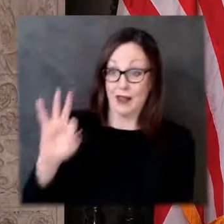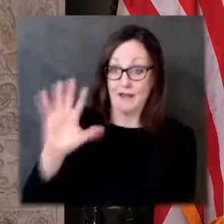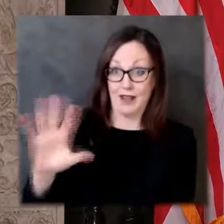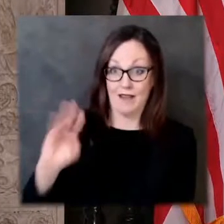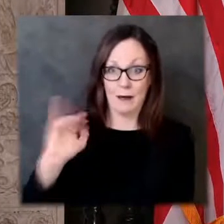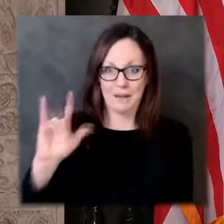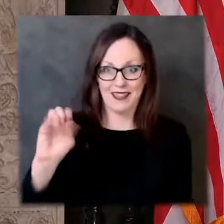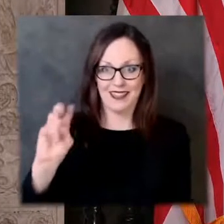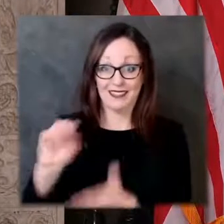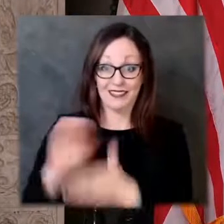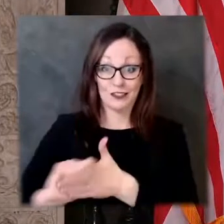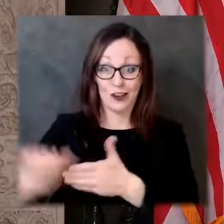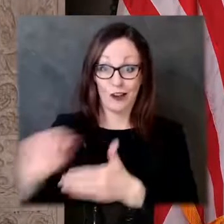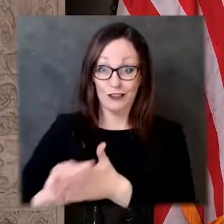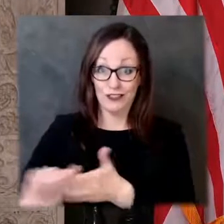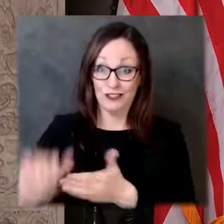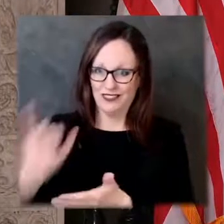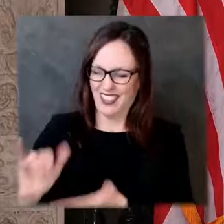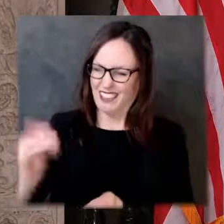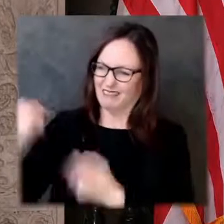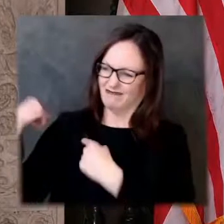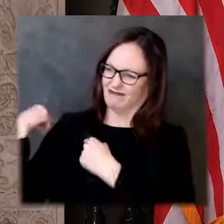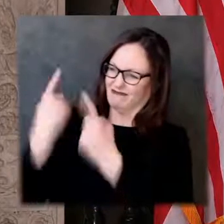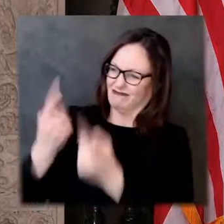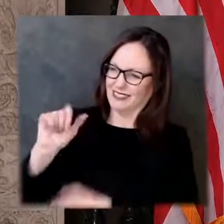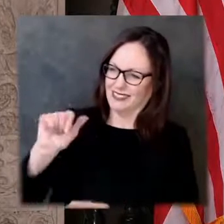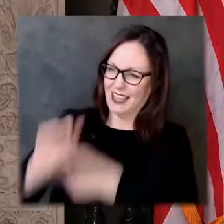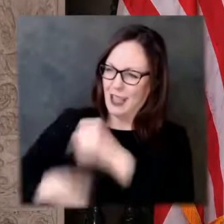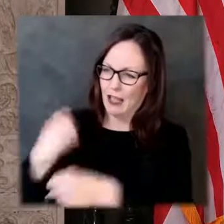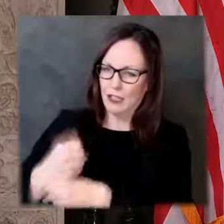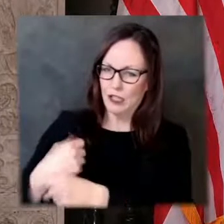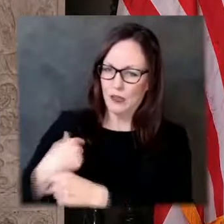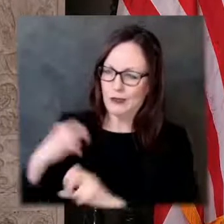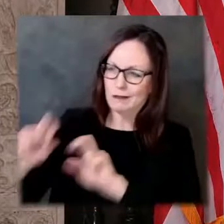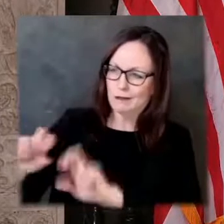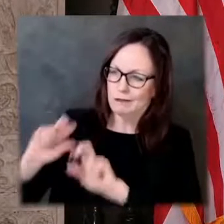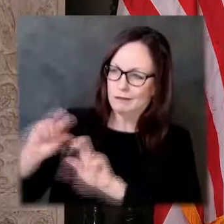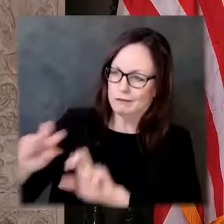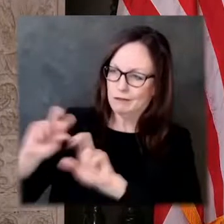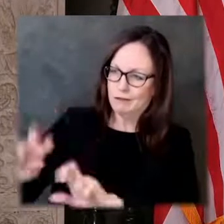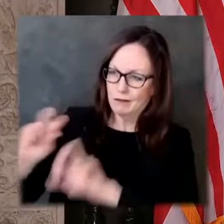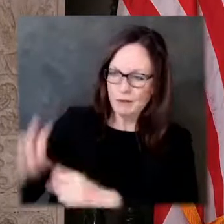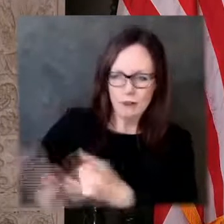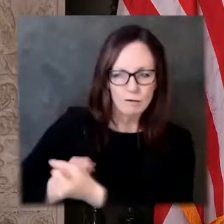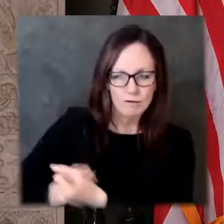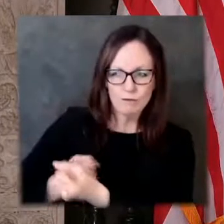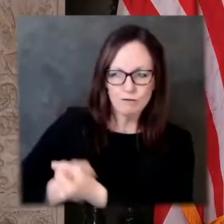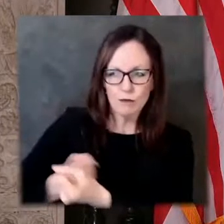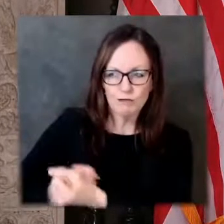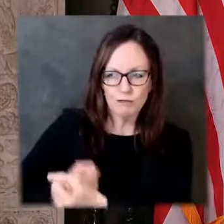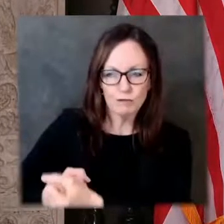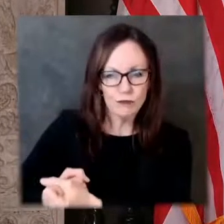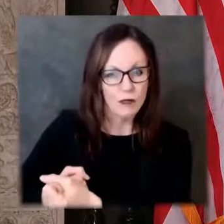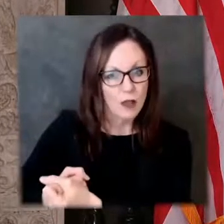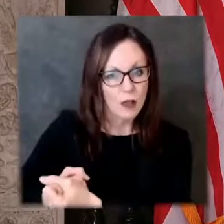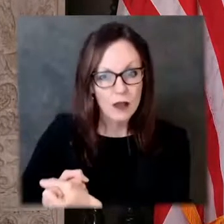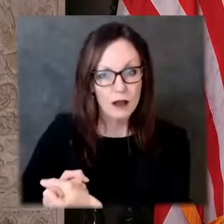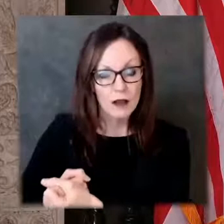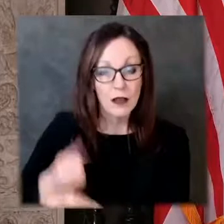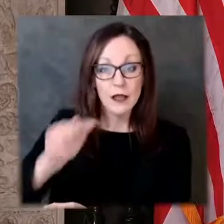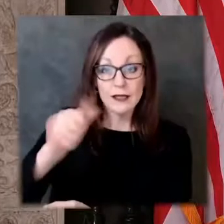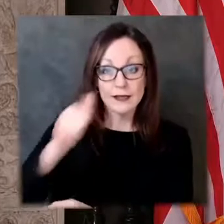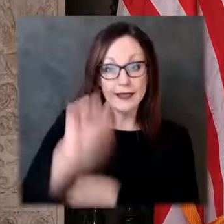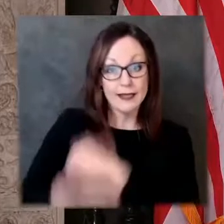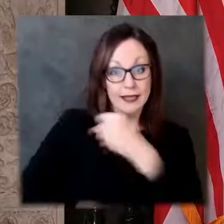funding. It was the first increase in more than a decade. And that was a big step forward. But the fact of the